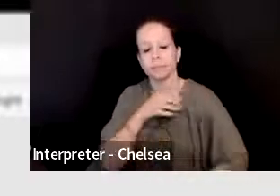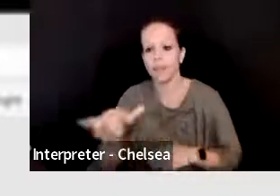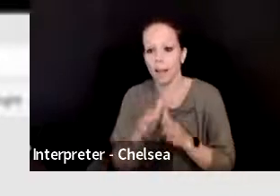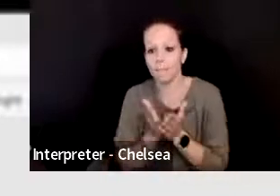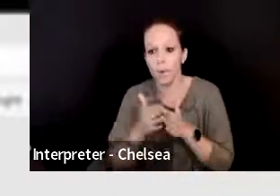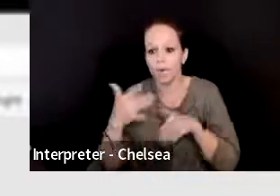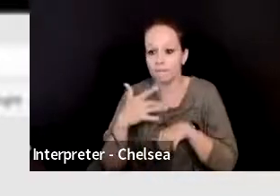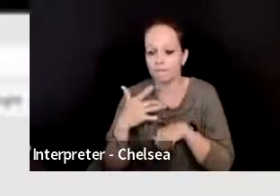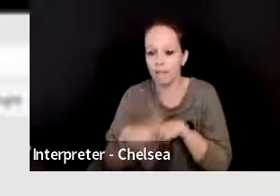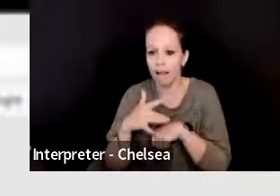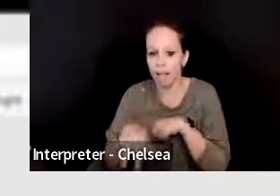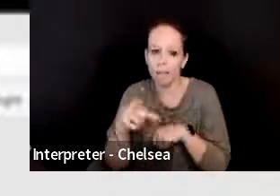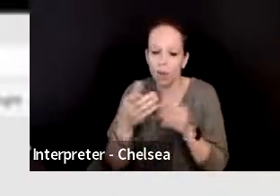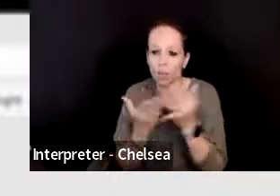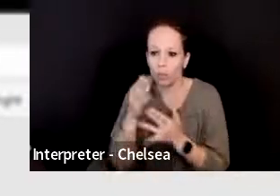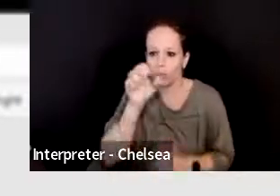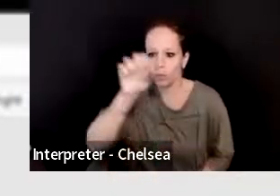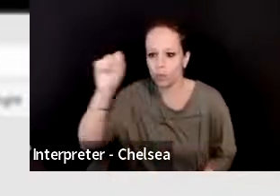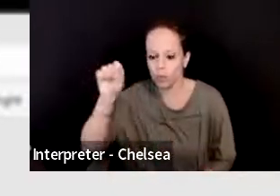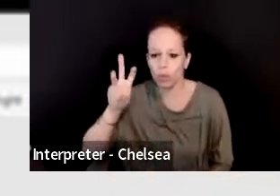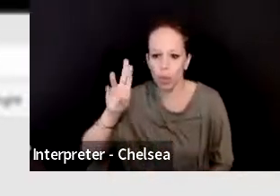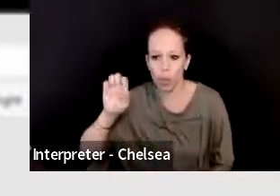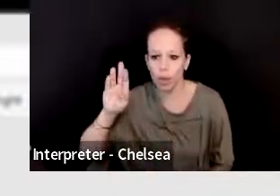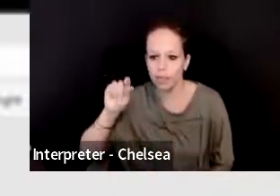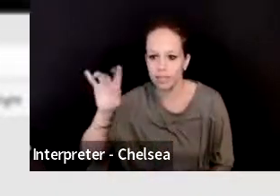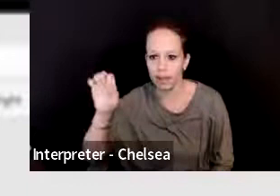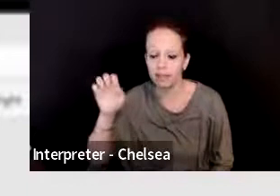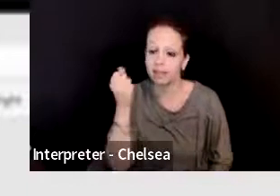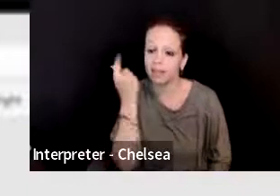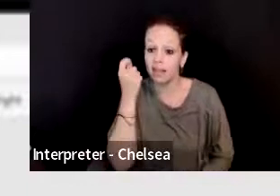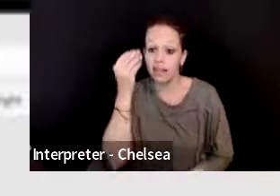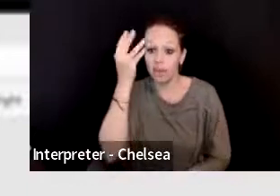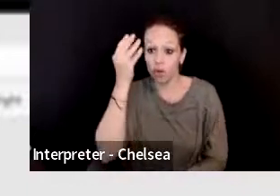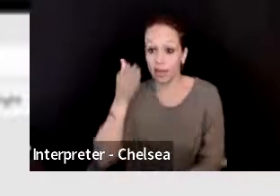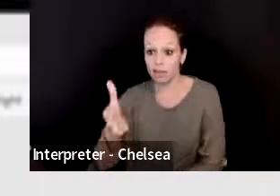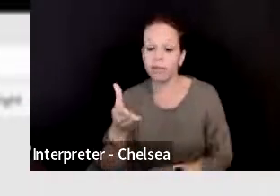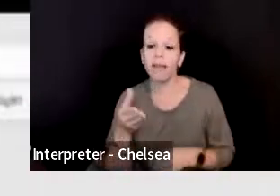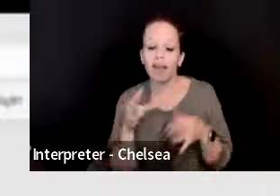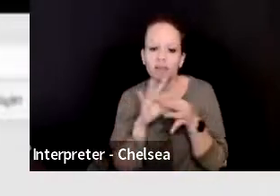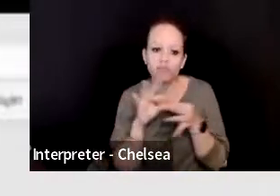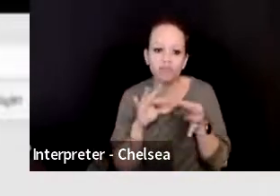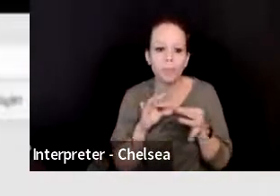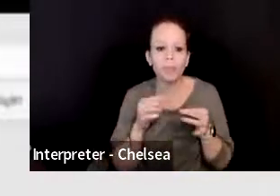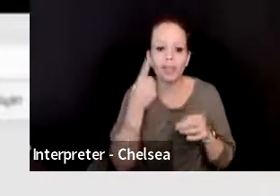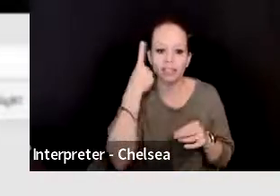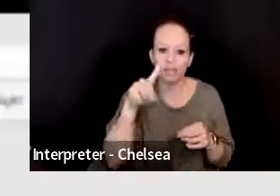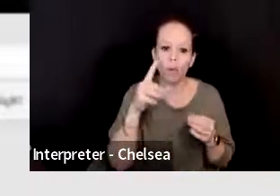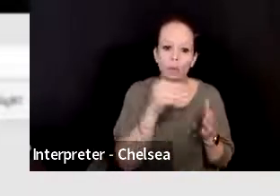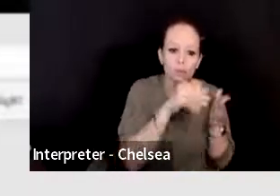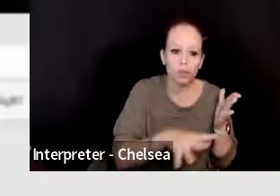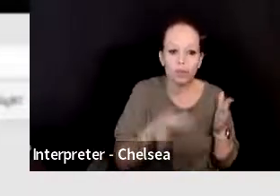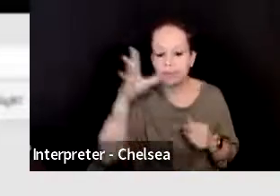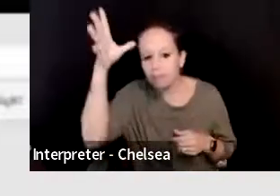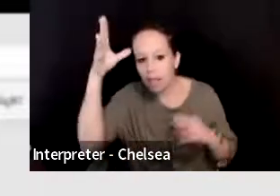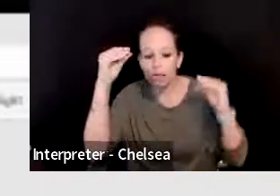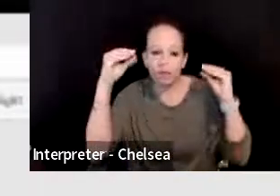Security's website. As the booklet points out, it is for students and parents and teachers and staff